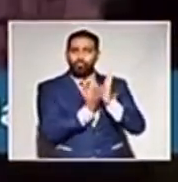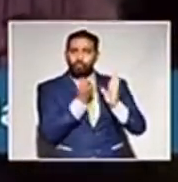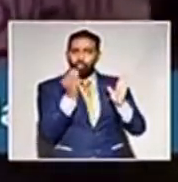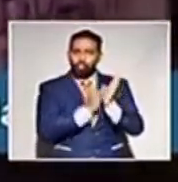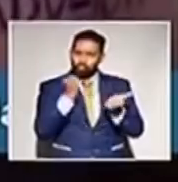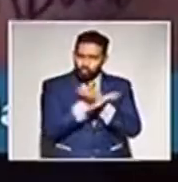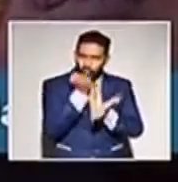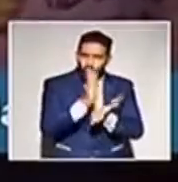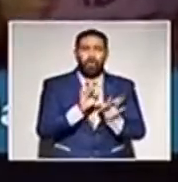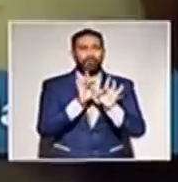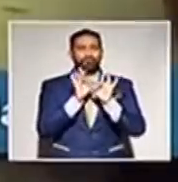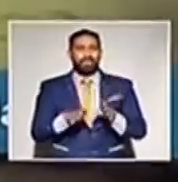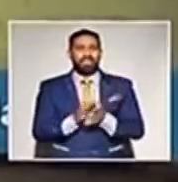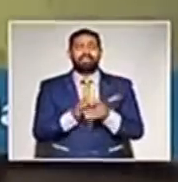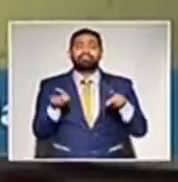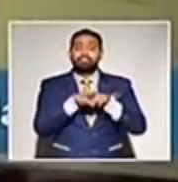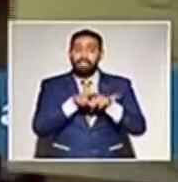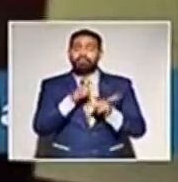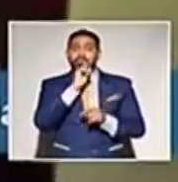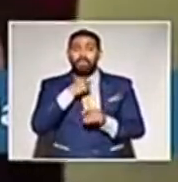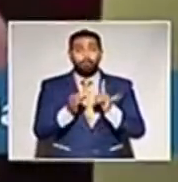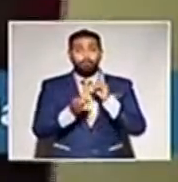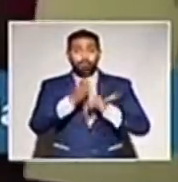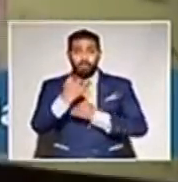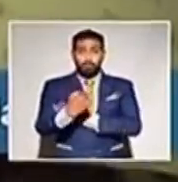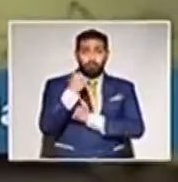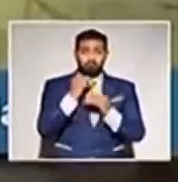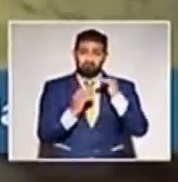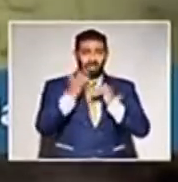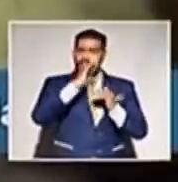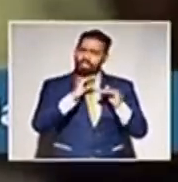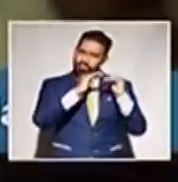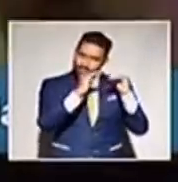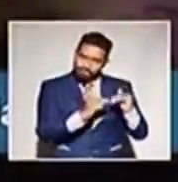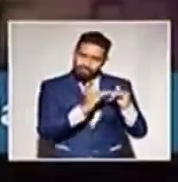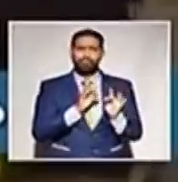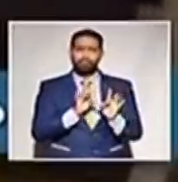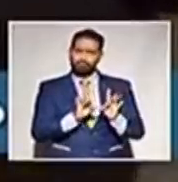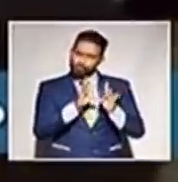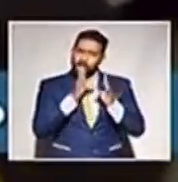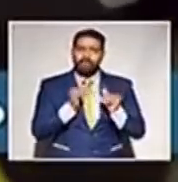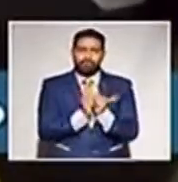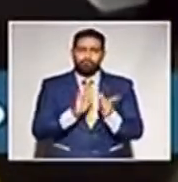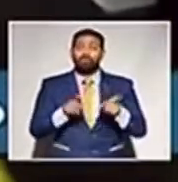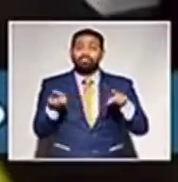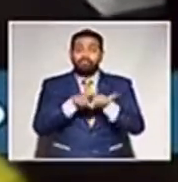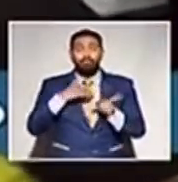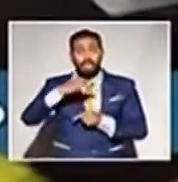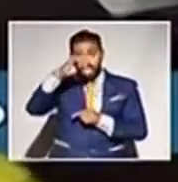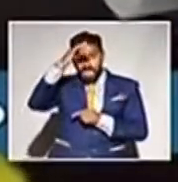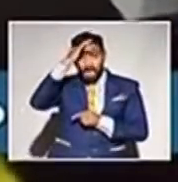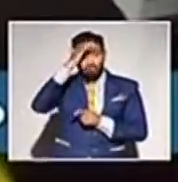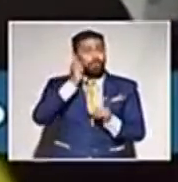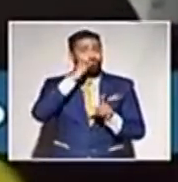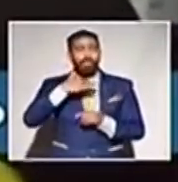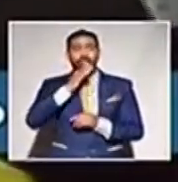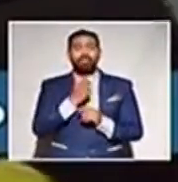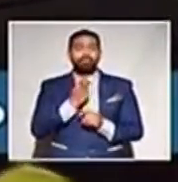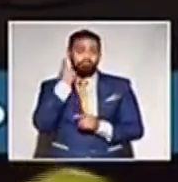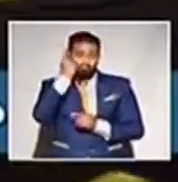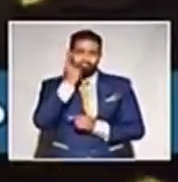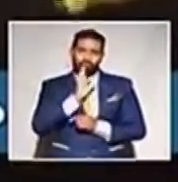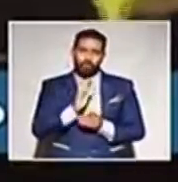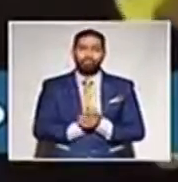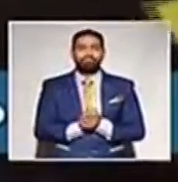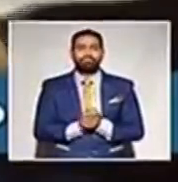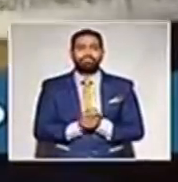executive presidency. We need for leaders to be educated. I would always say that we need a new youth.